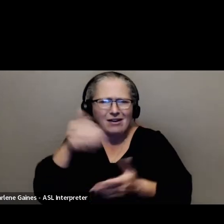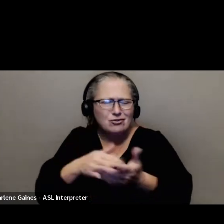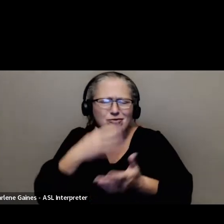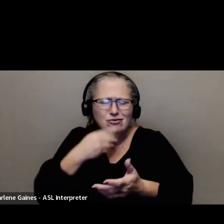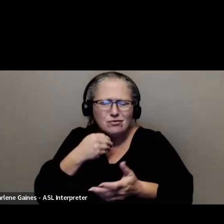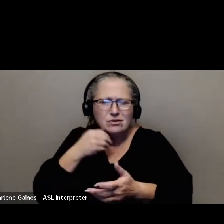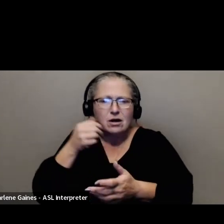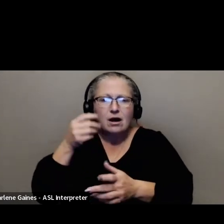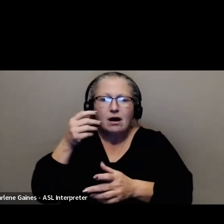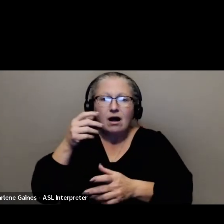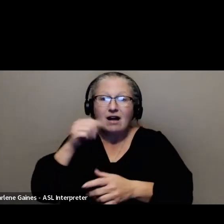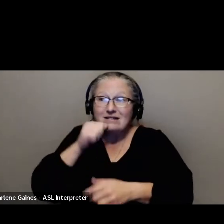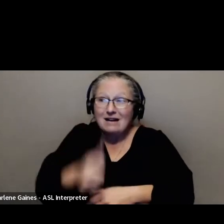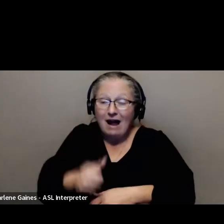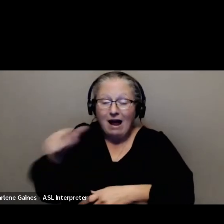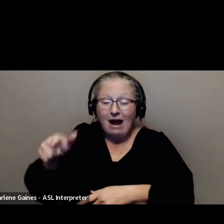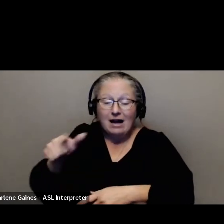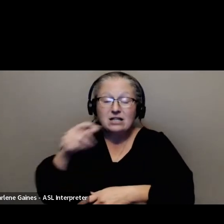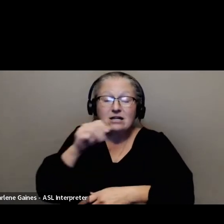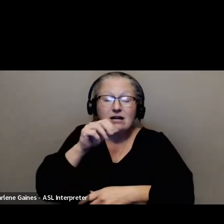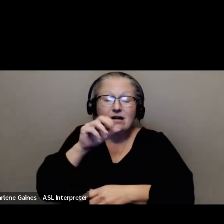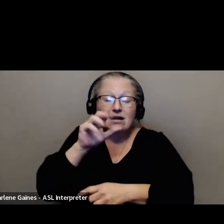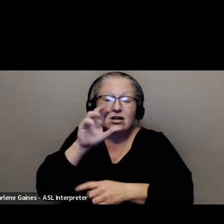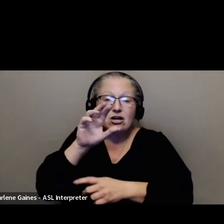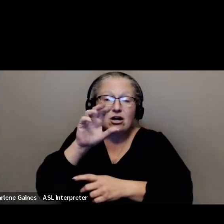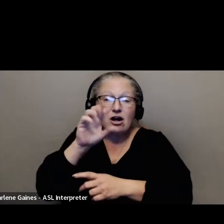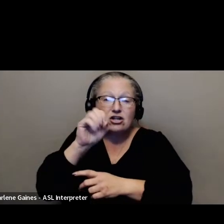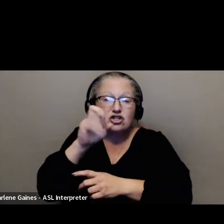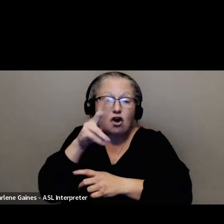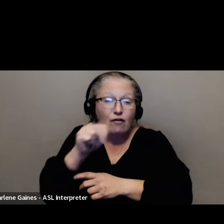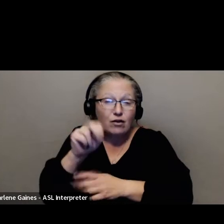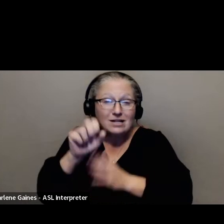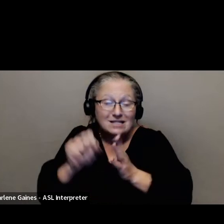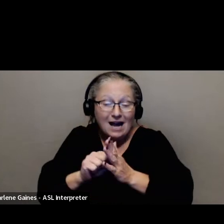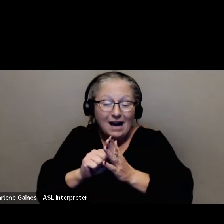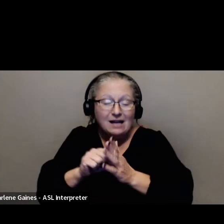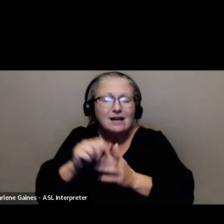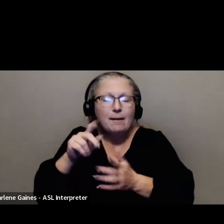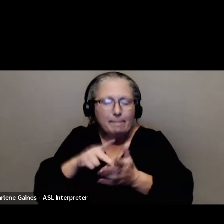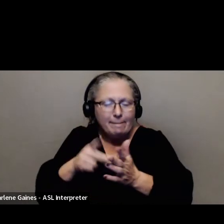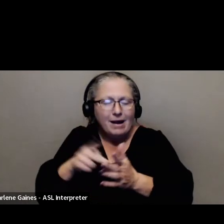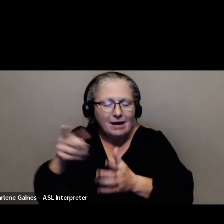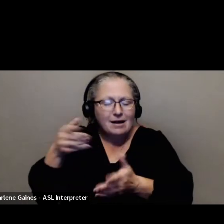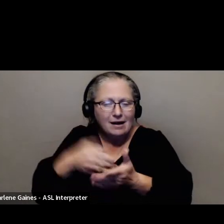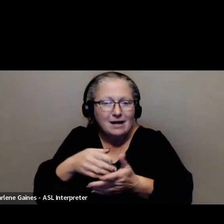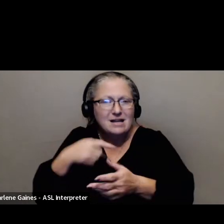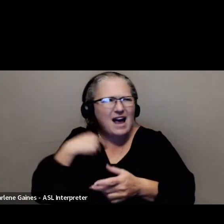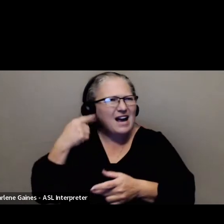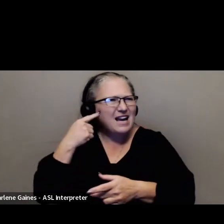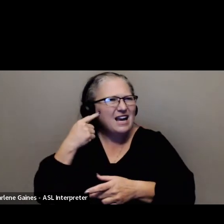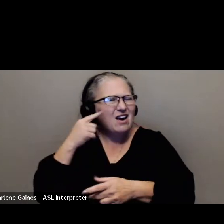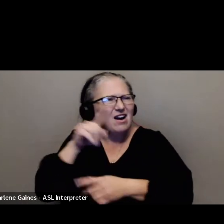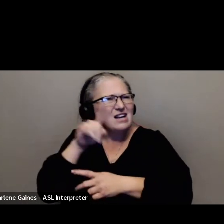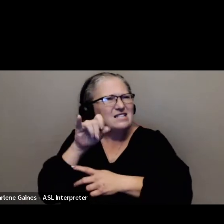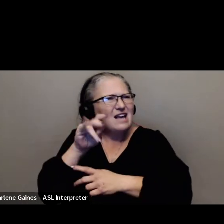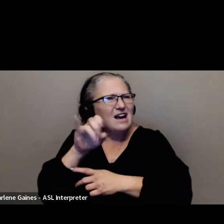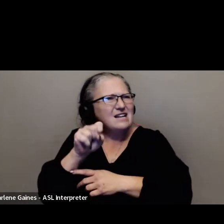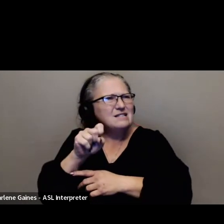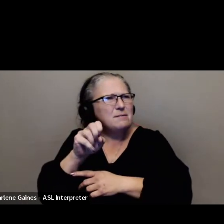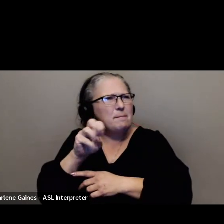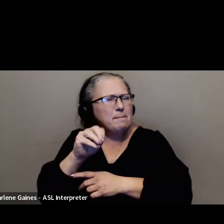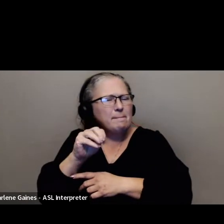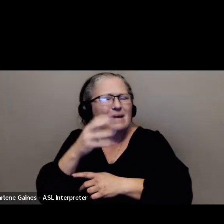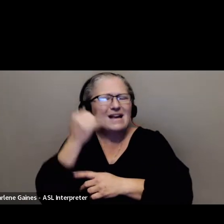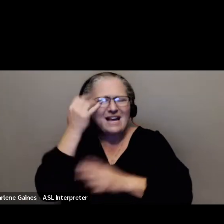state is. I keep hearing that it's evil. Zionism is evil. What does that mean? Do